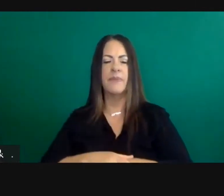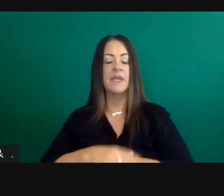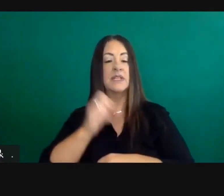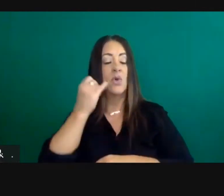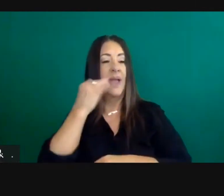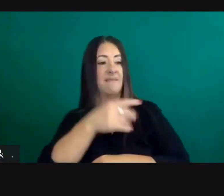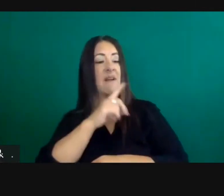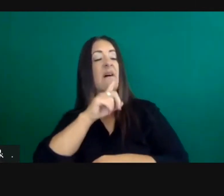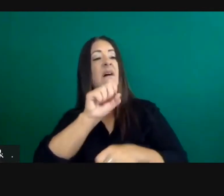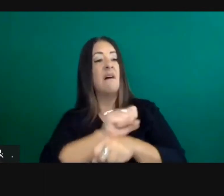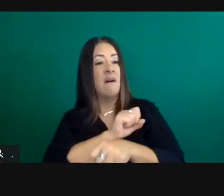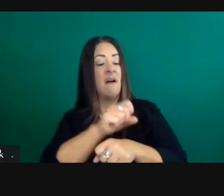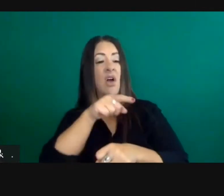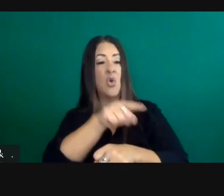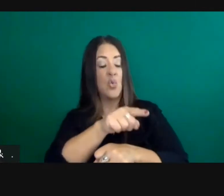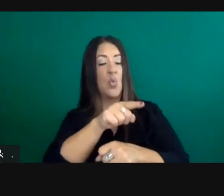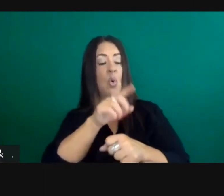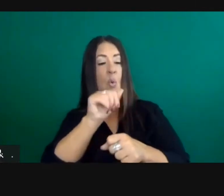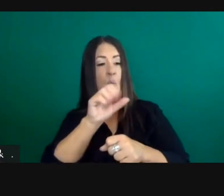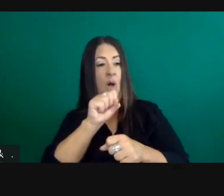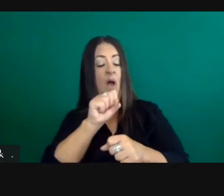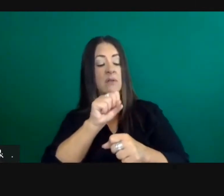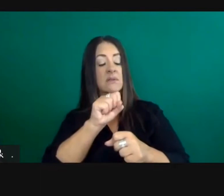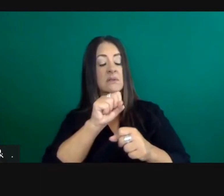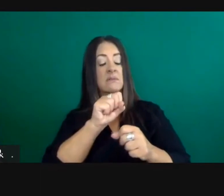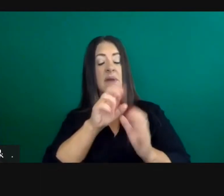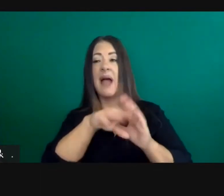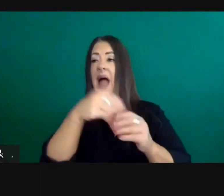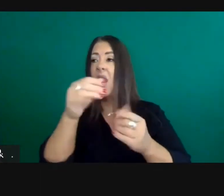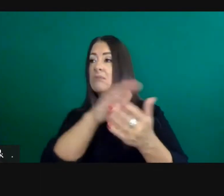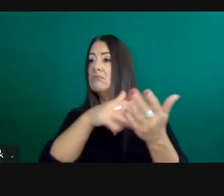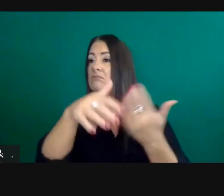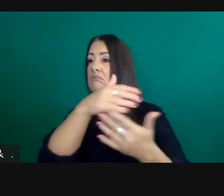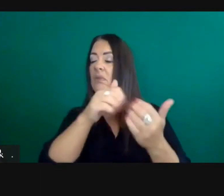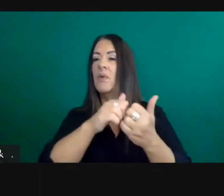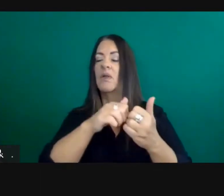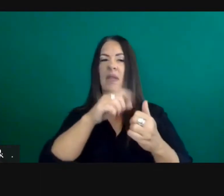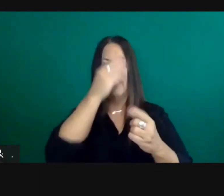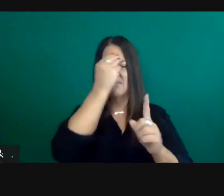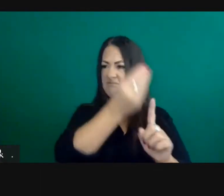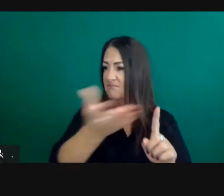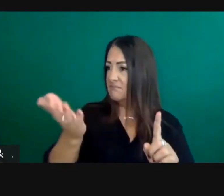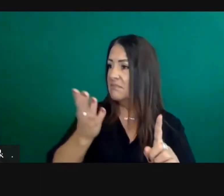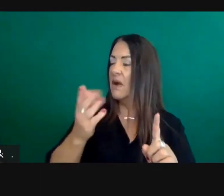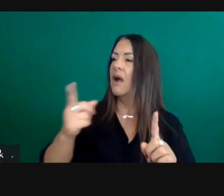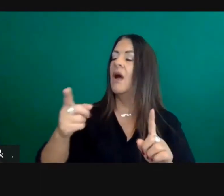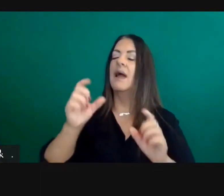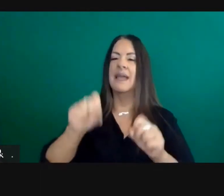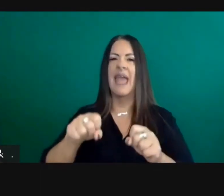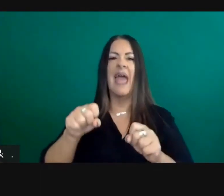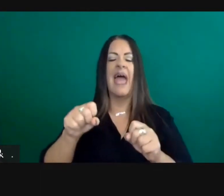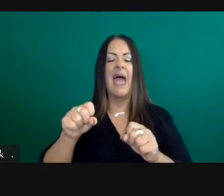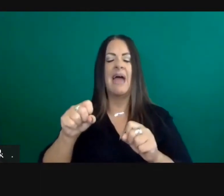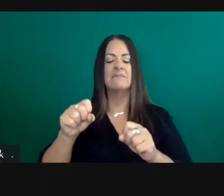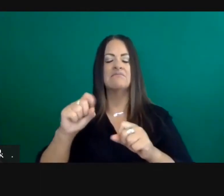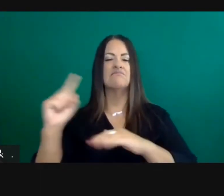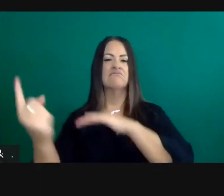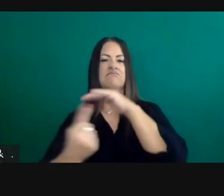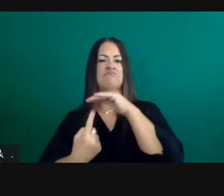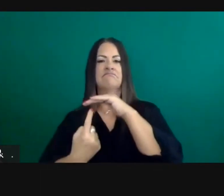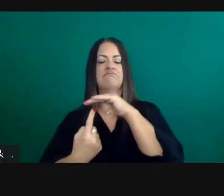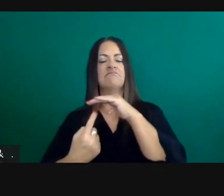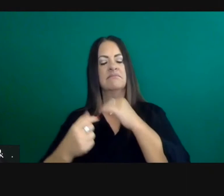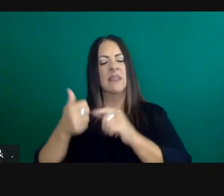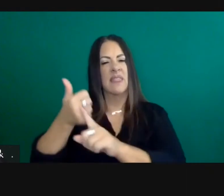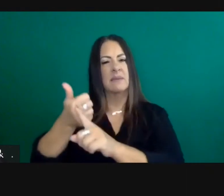effectively. In terms of our philanthropic partnerships that we are deeply grateful for those contributions, this sort of